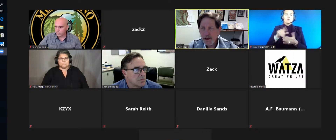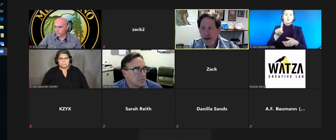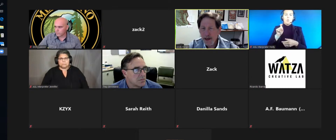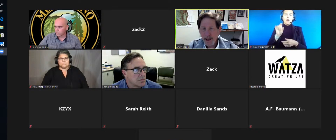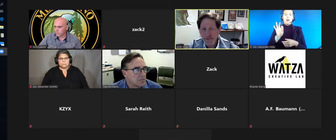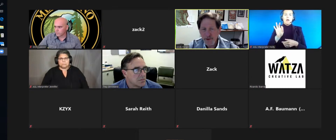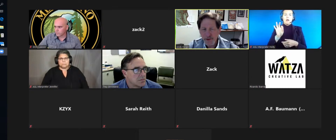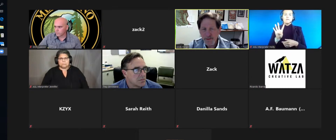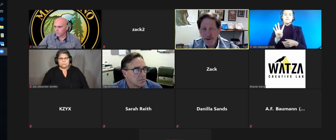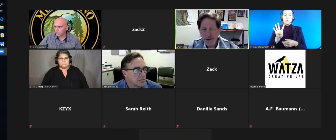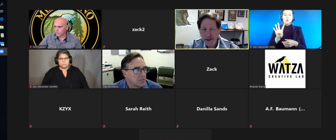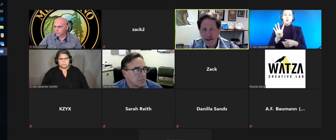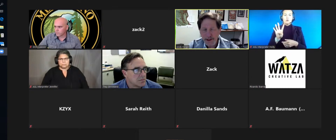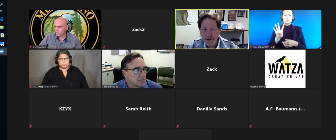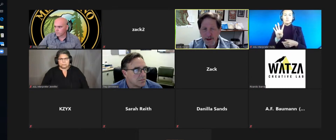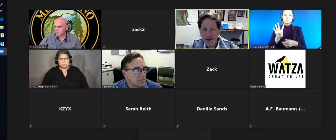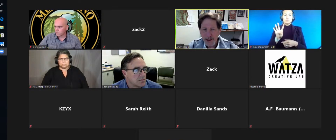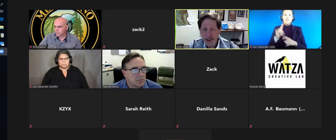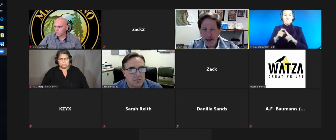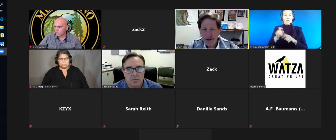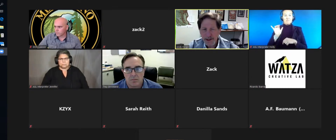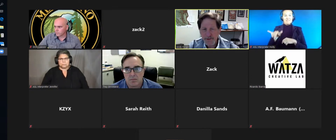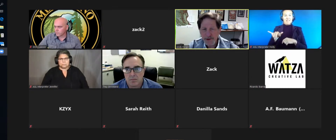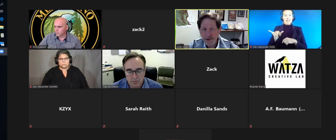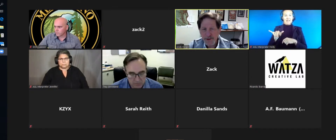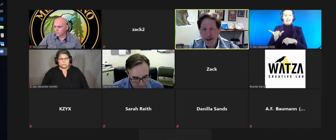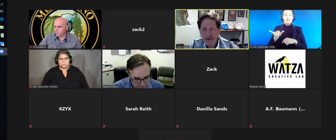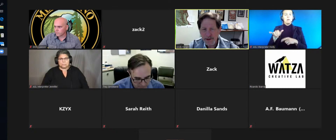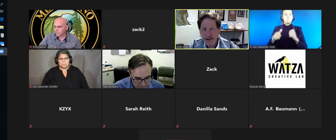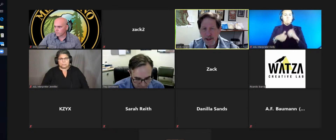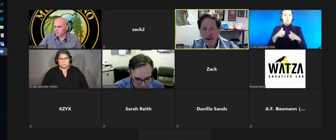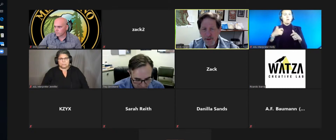4,194, of whom Latino community has suffered